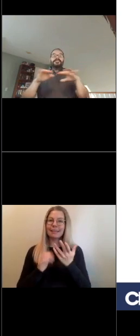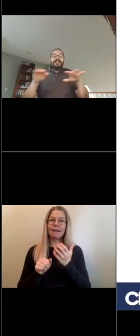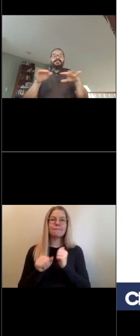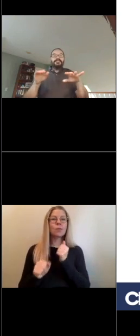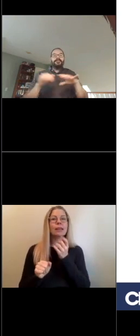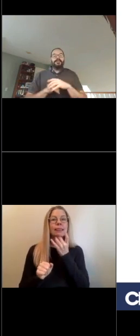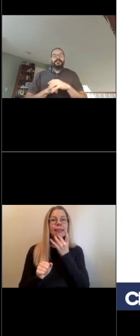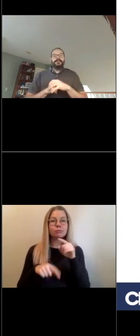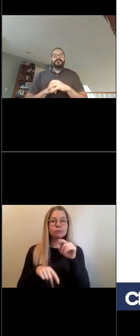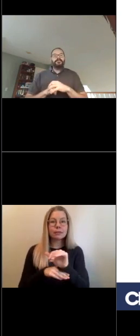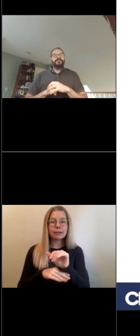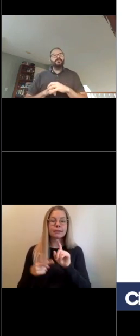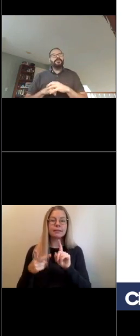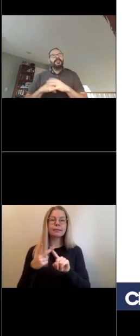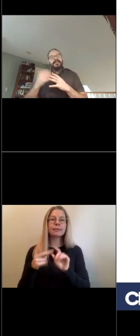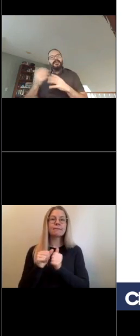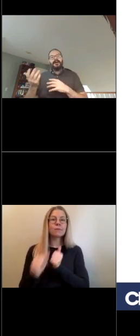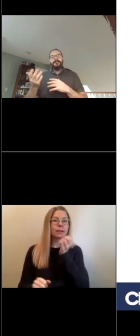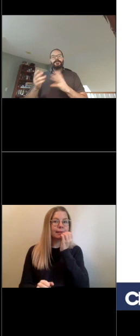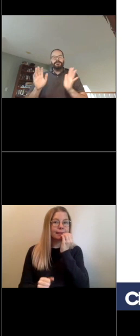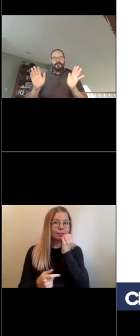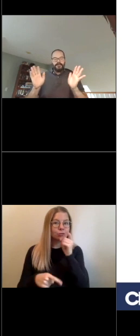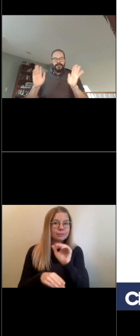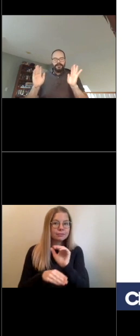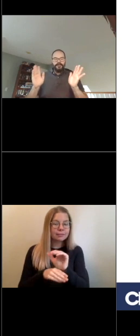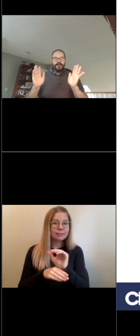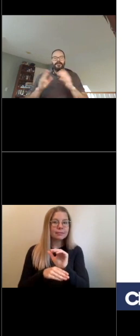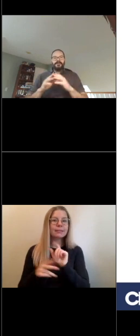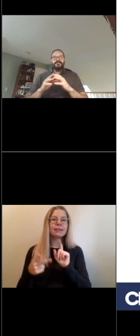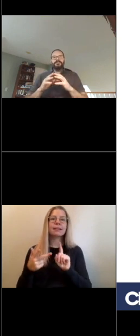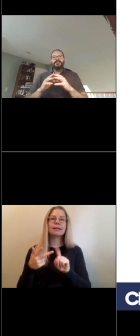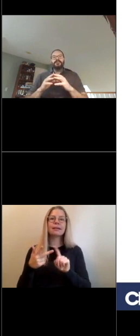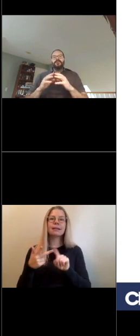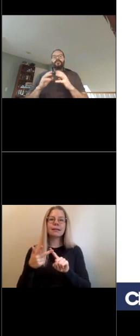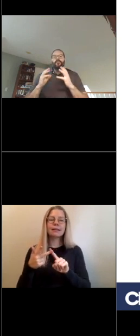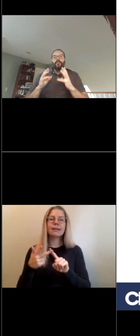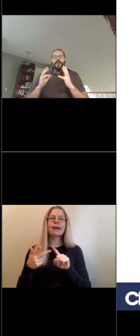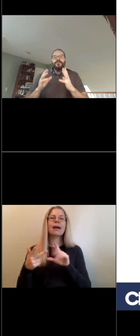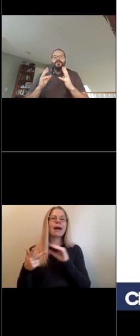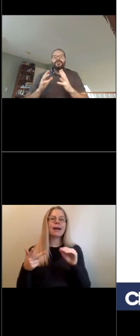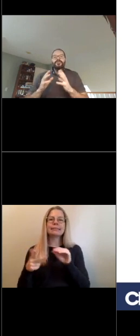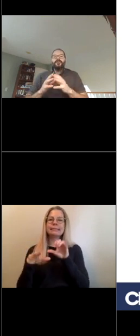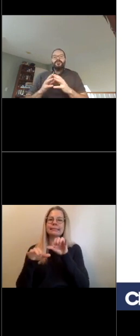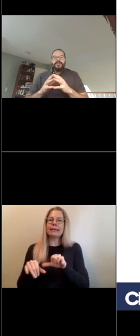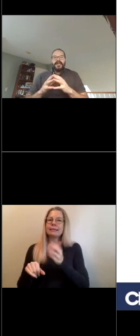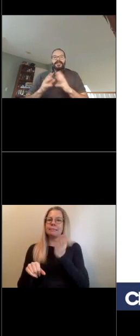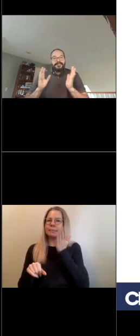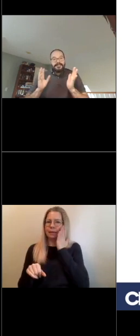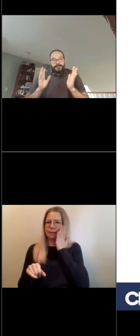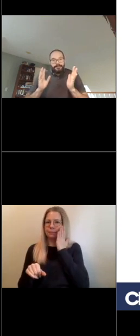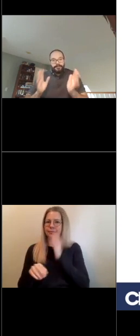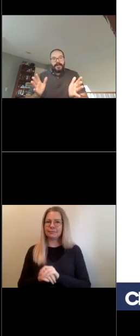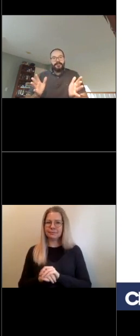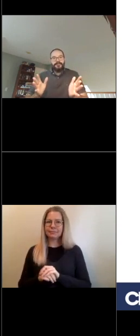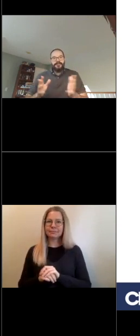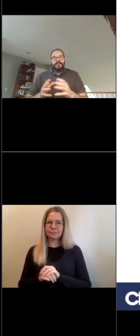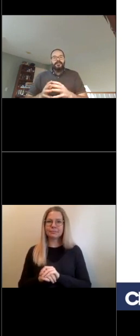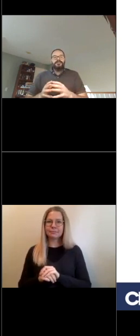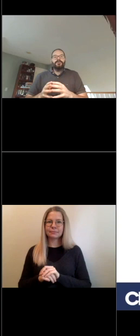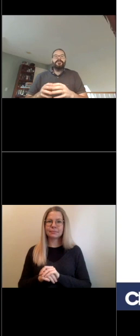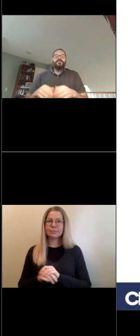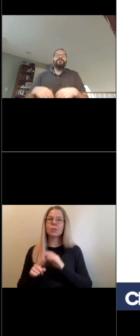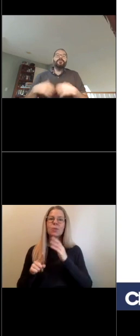be sedentary at nighttime. So getting up, the final message, what you do when you can't sleep